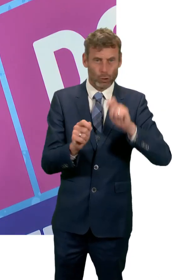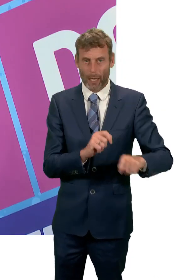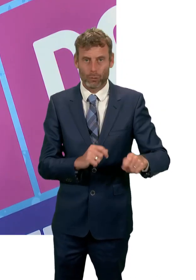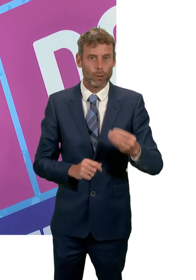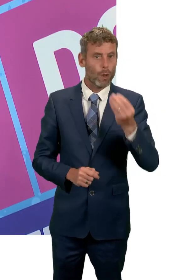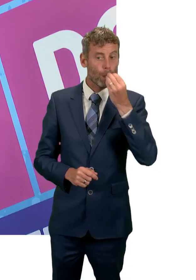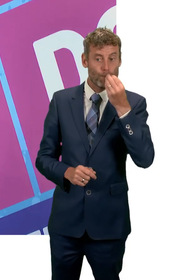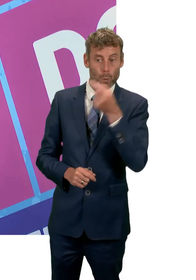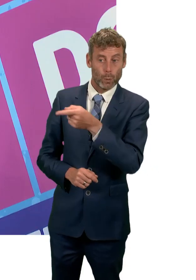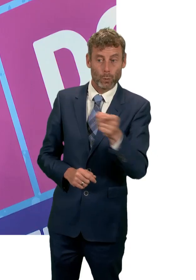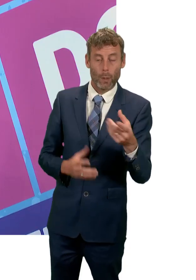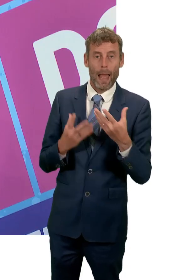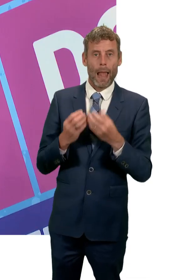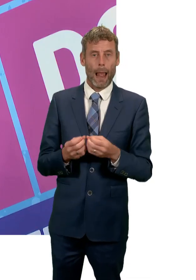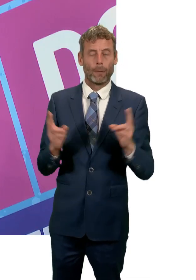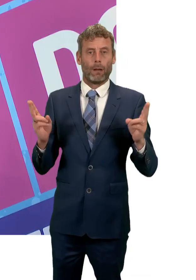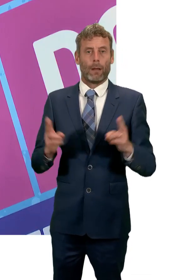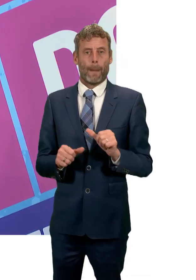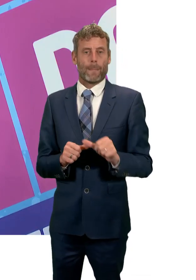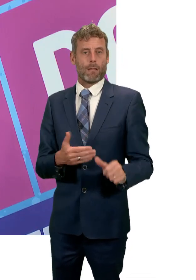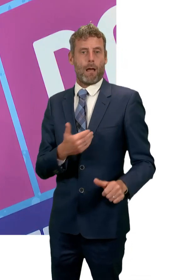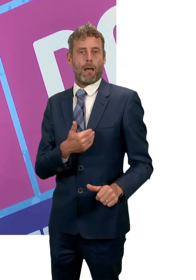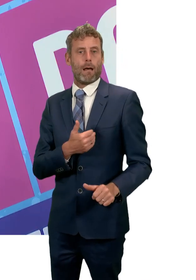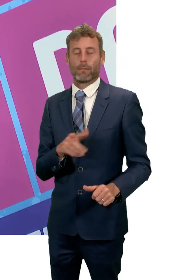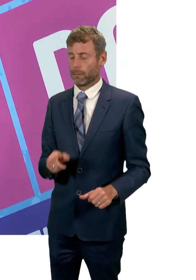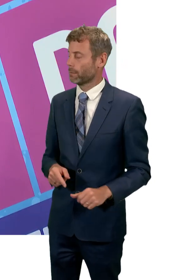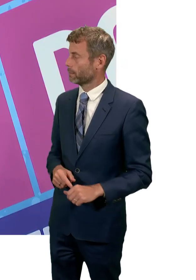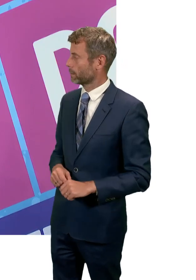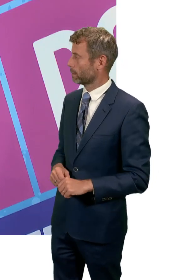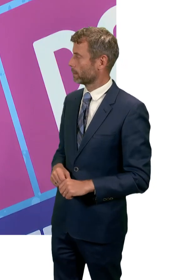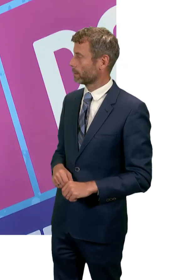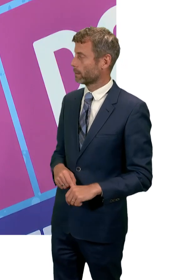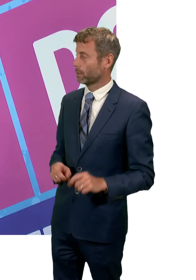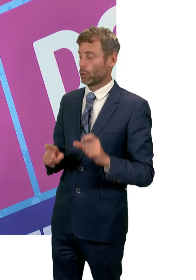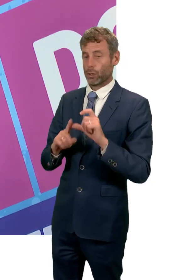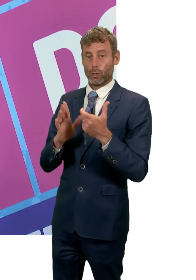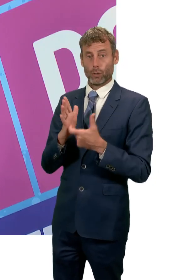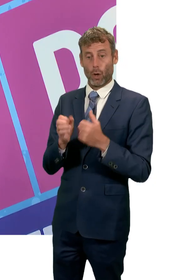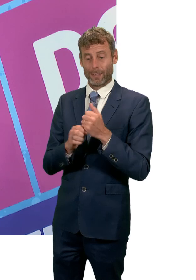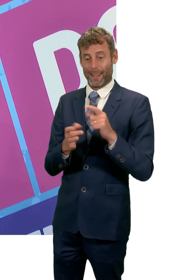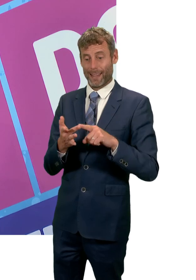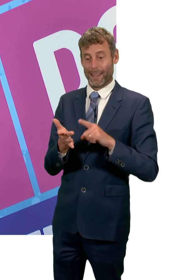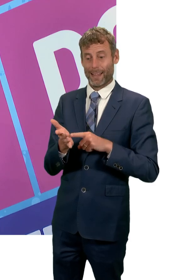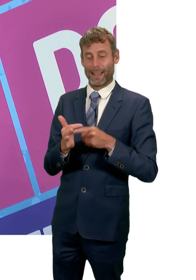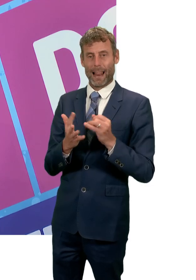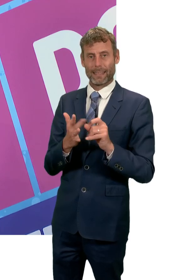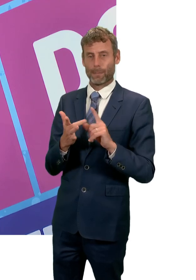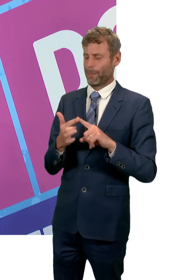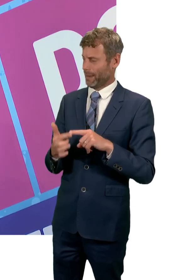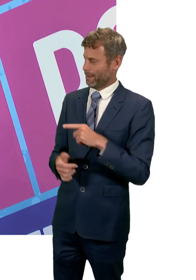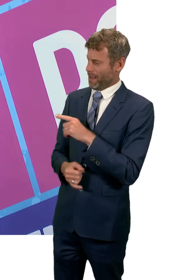people to reduce cardiac disease as well. Dr. Gillespie, you almost get the last word.